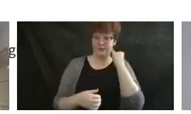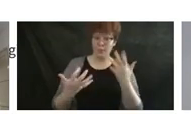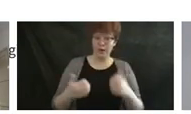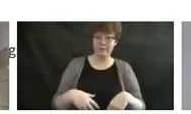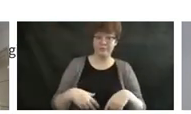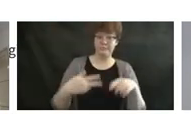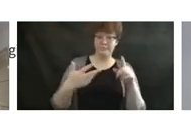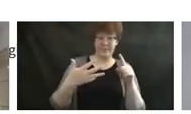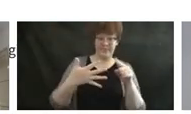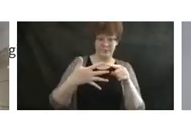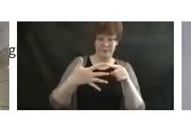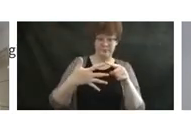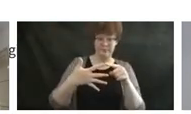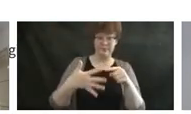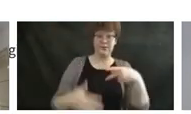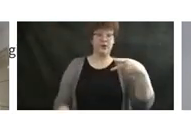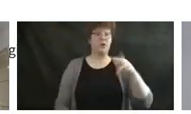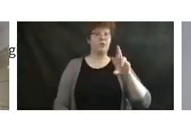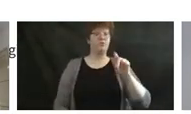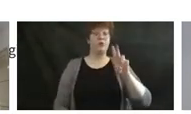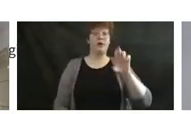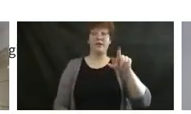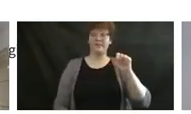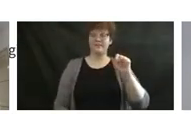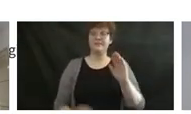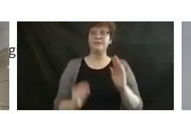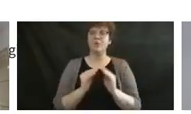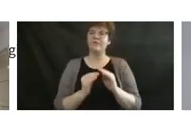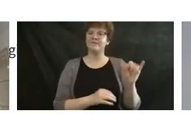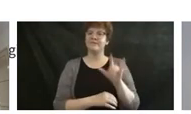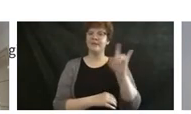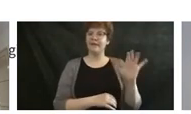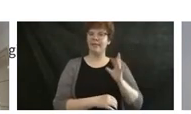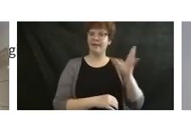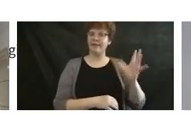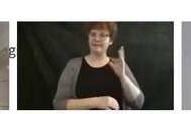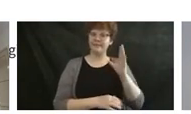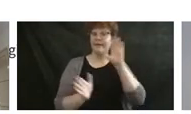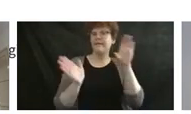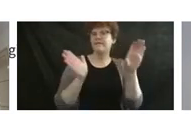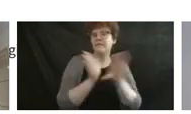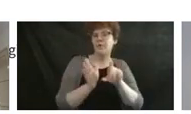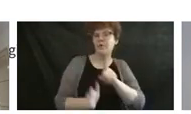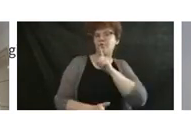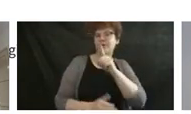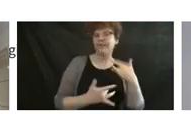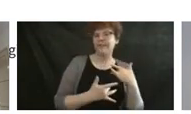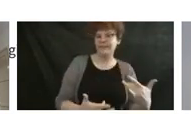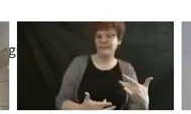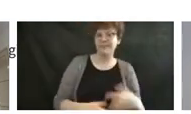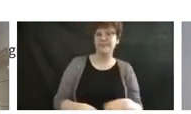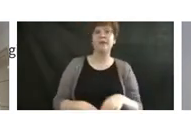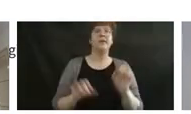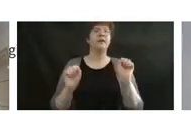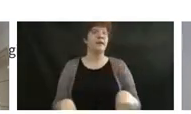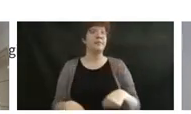photorealism assignment, you can take from any photograph that you like of some sort of product. It could be a perfume bottle, it